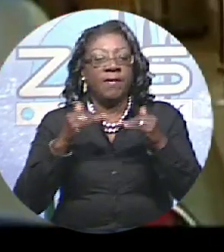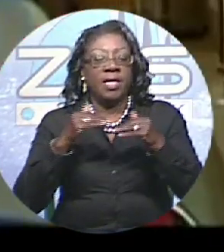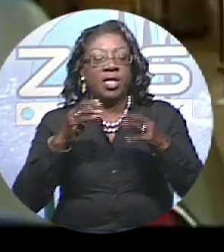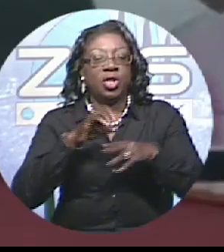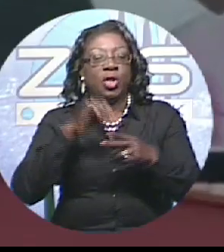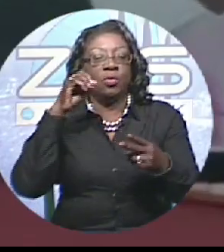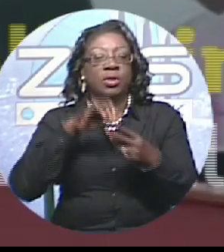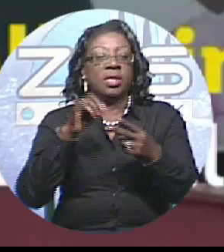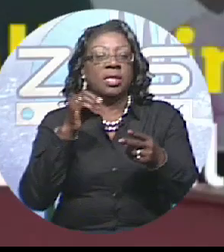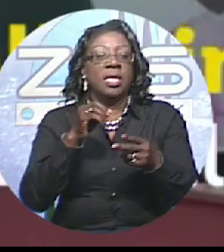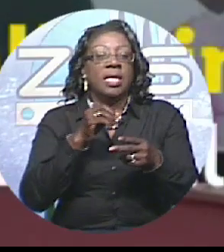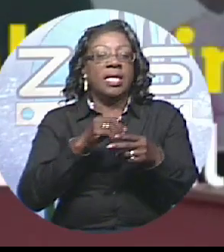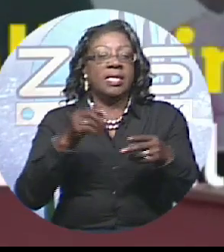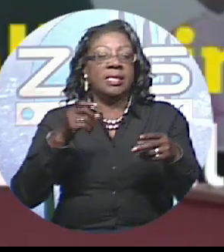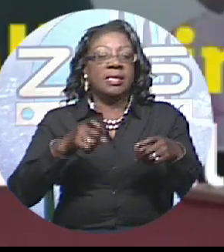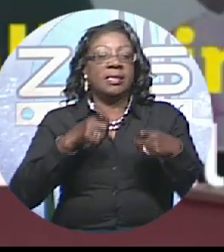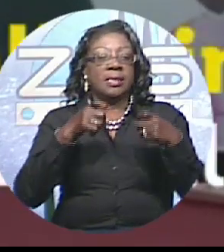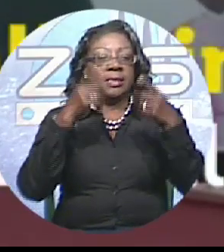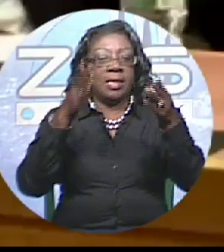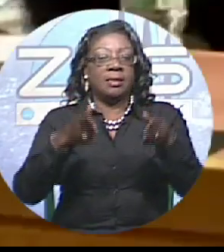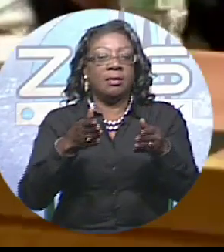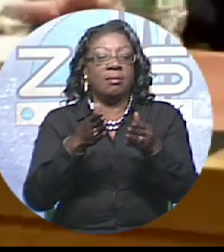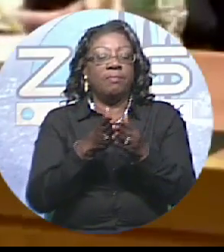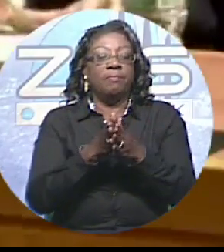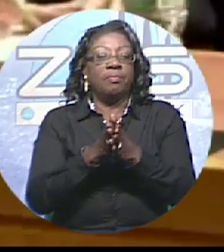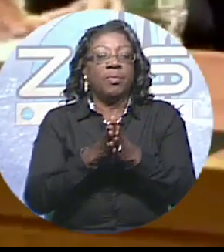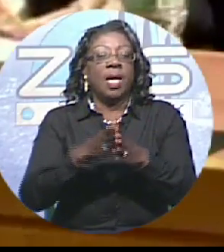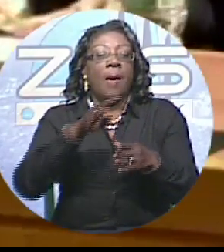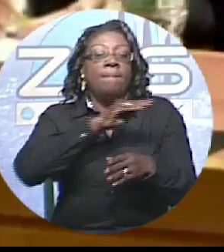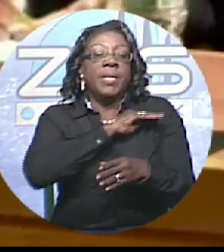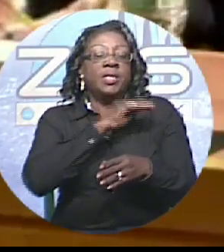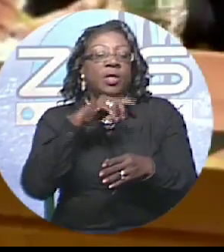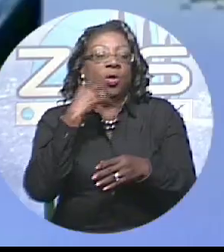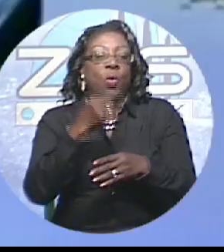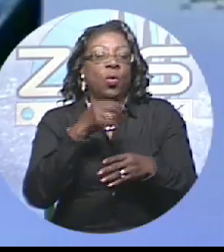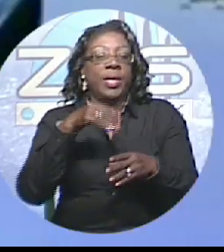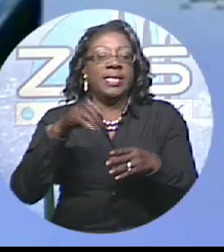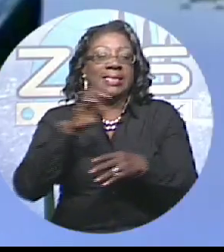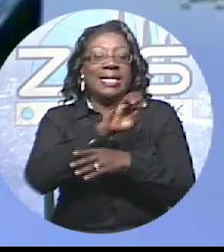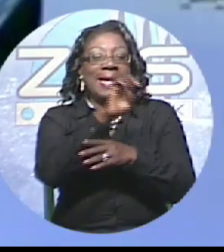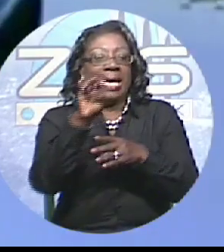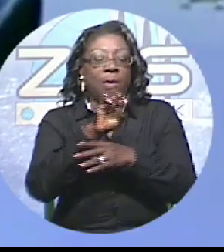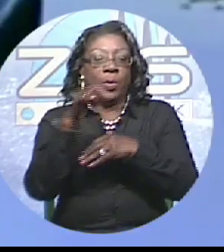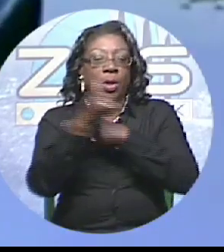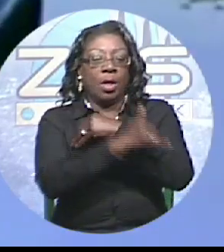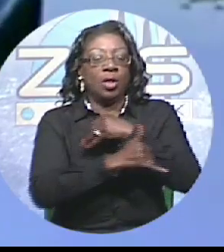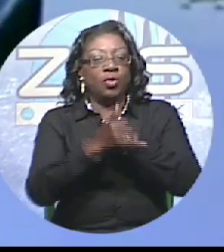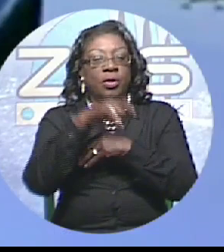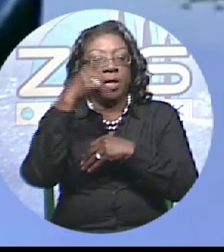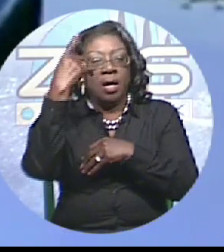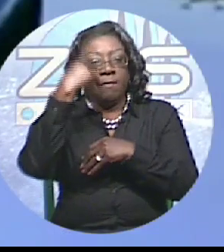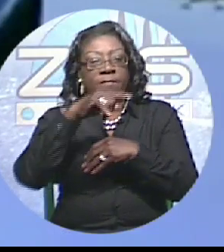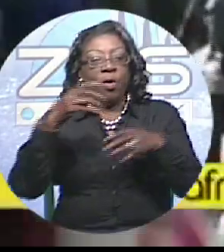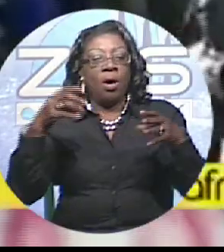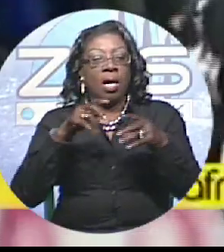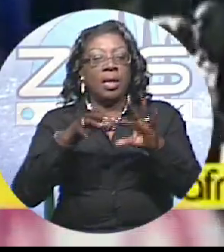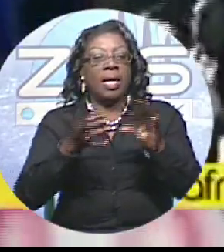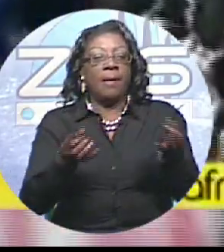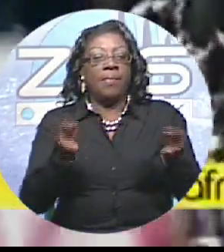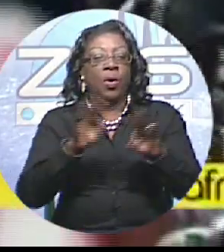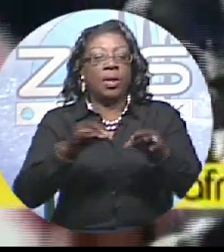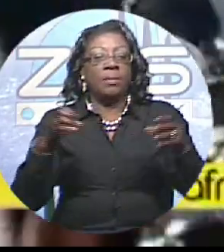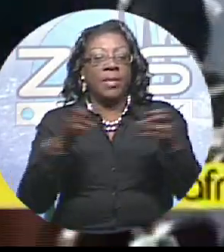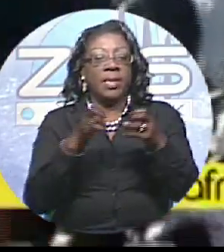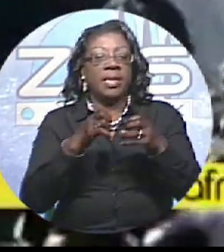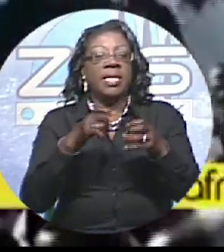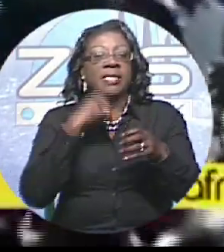chosen successor, a banana exporter. Mitchell, who is in Ecuador for the CELAC summit, says the Bahamas